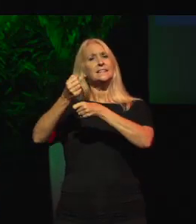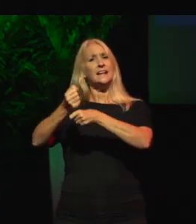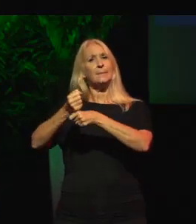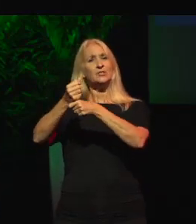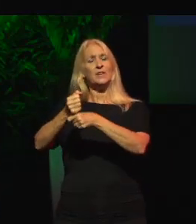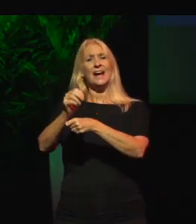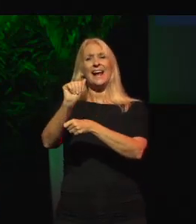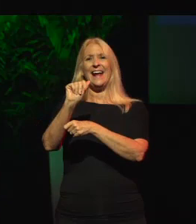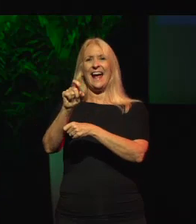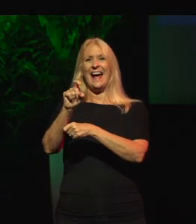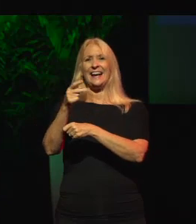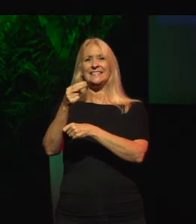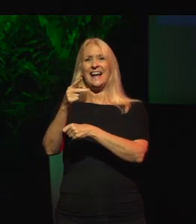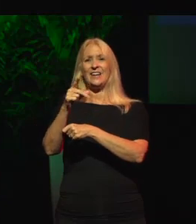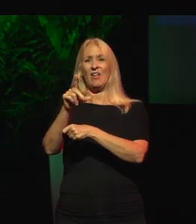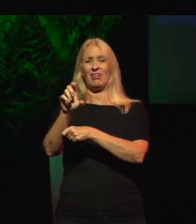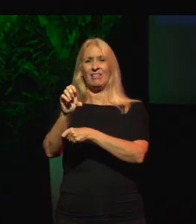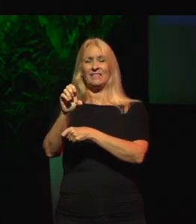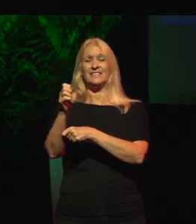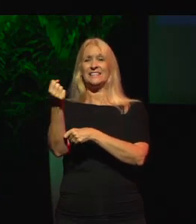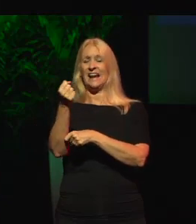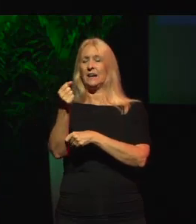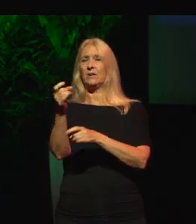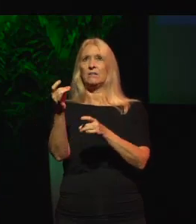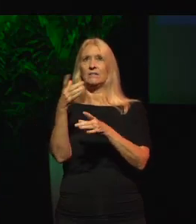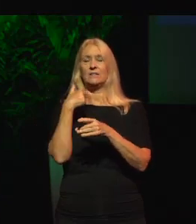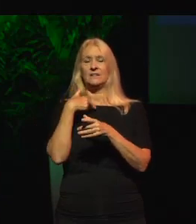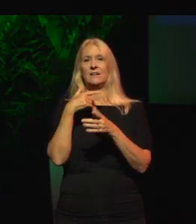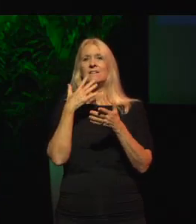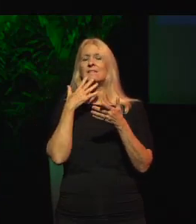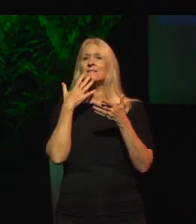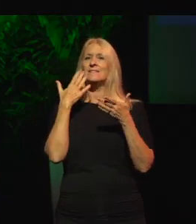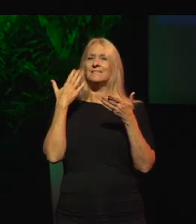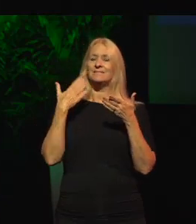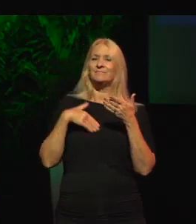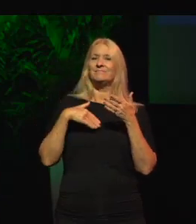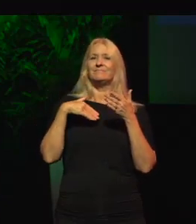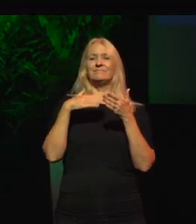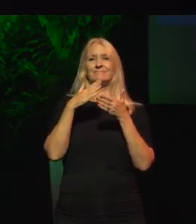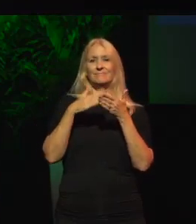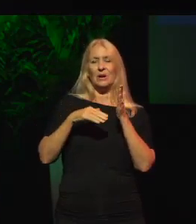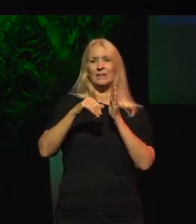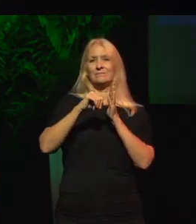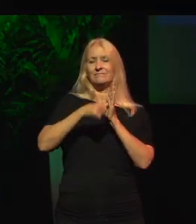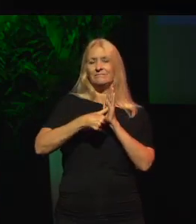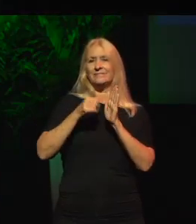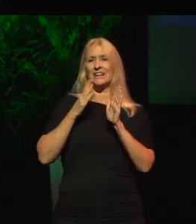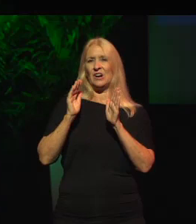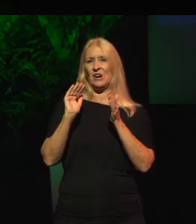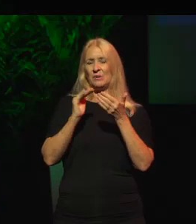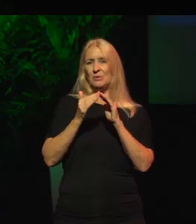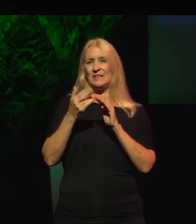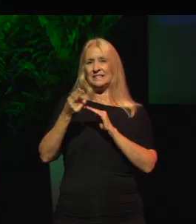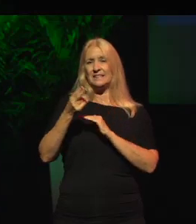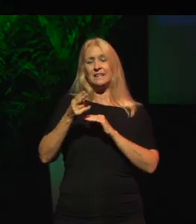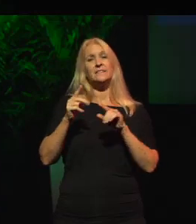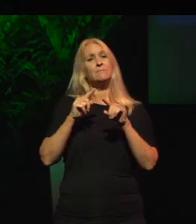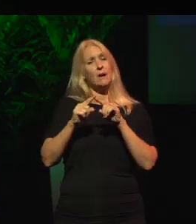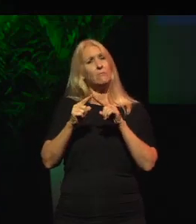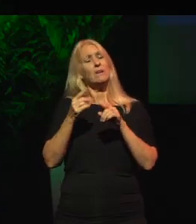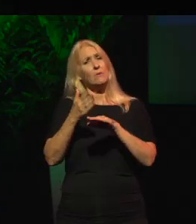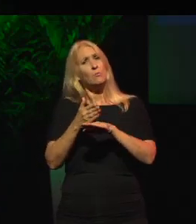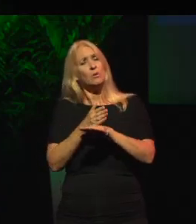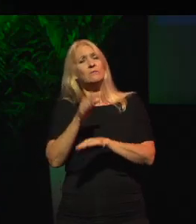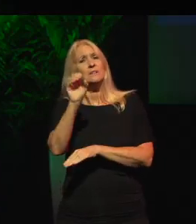Axe Handle Saturday is a dark spot in our community's history. While we've made strides since that horrific day, we must